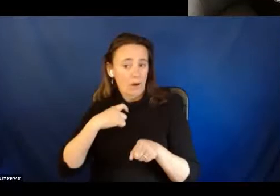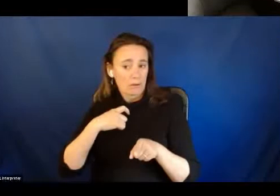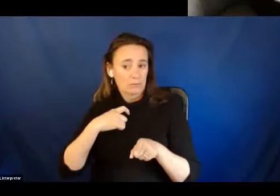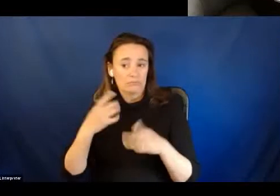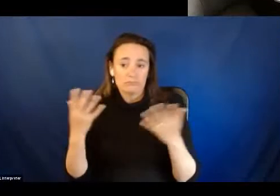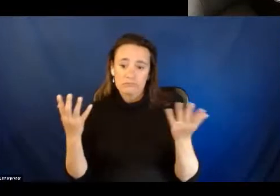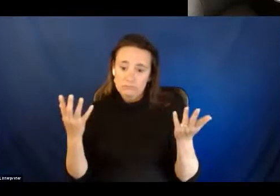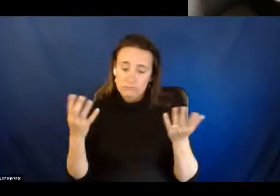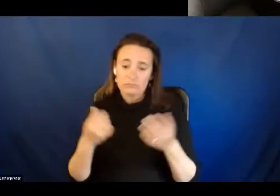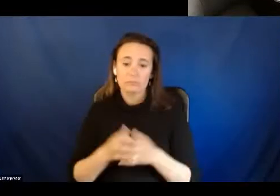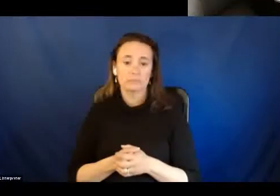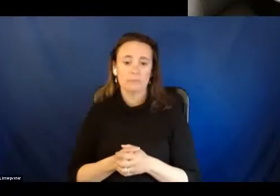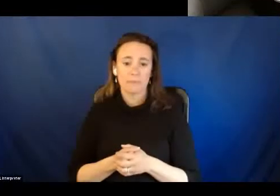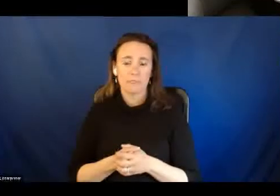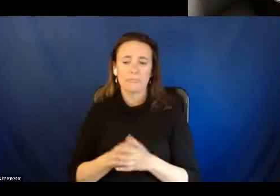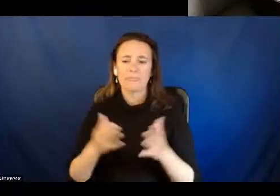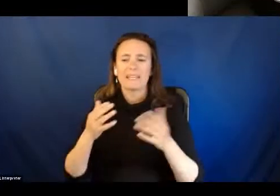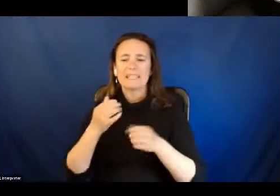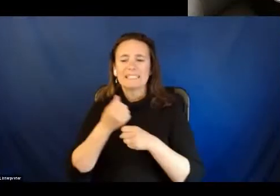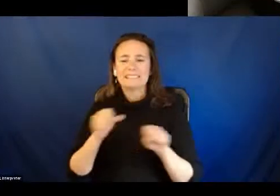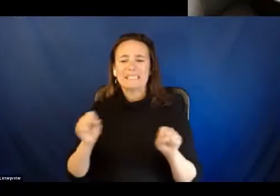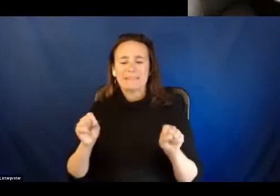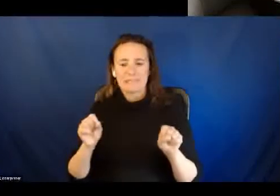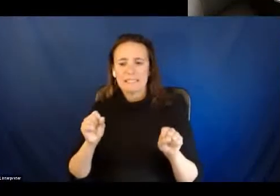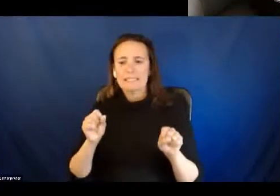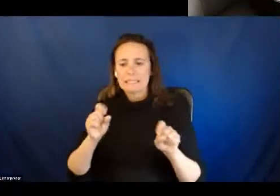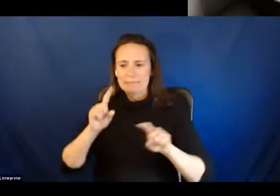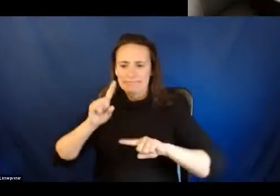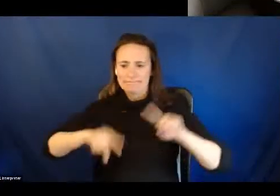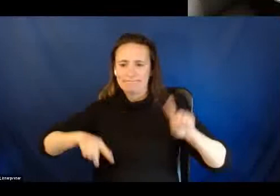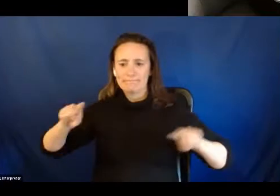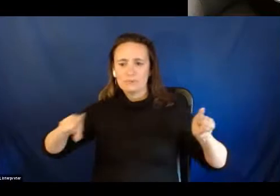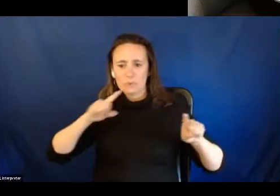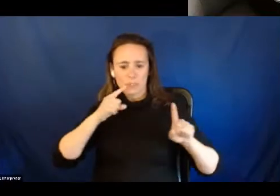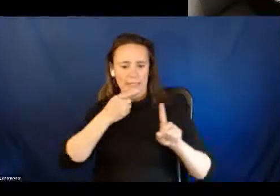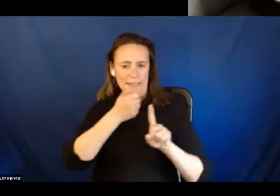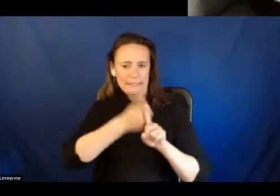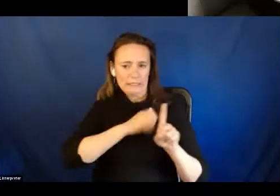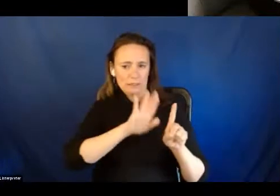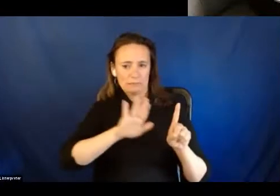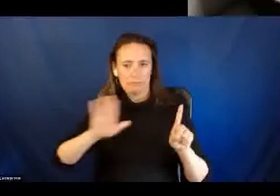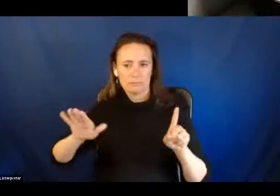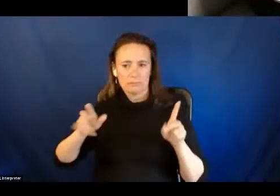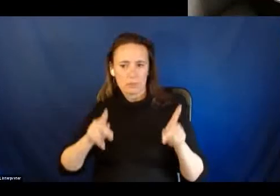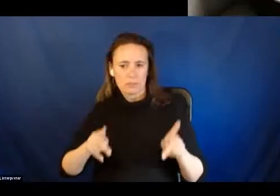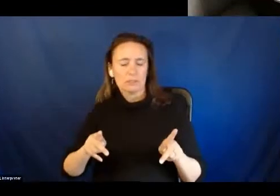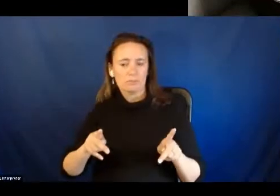Safety looks and feels different for each person, and we need to realize that.